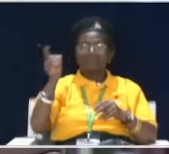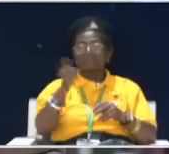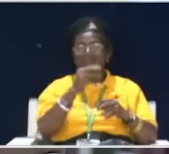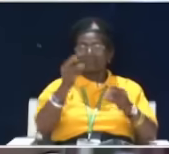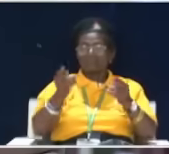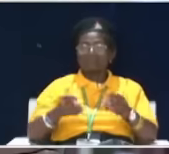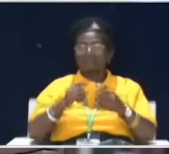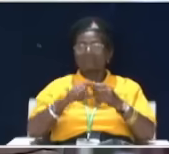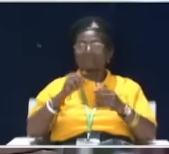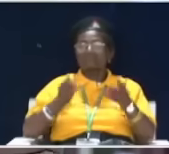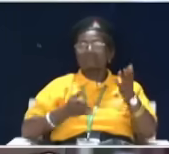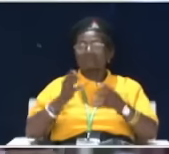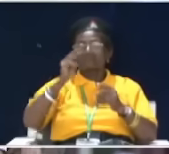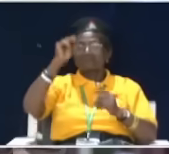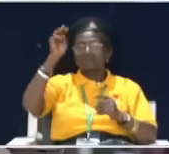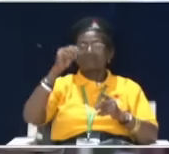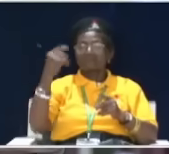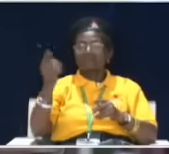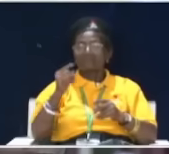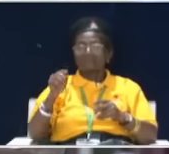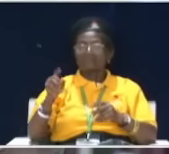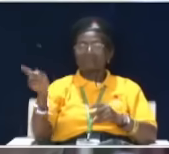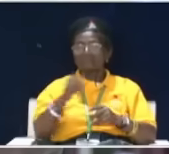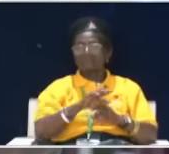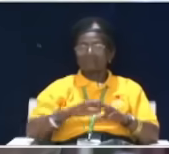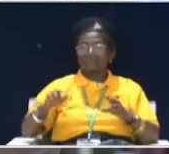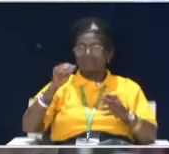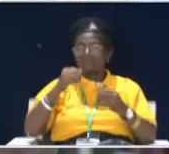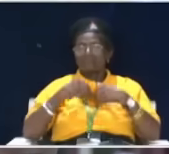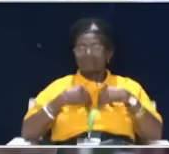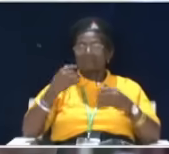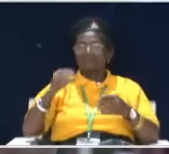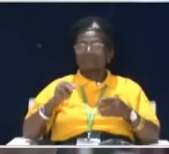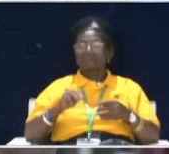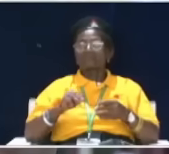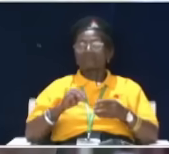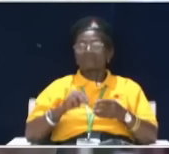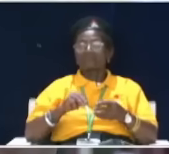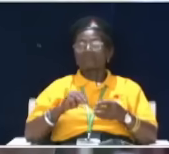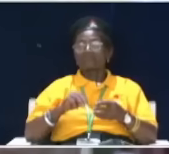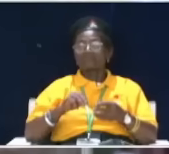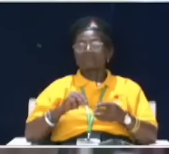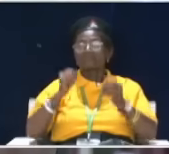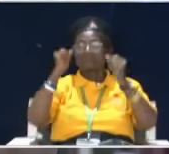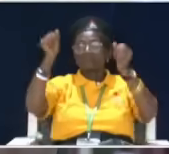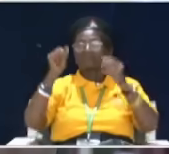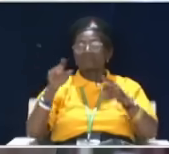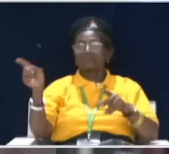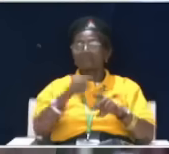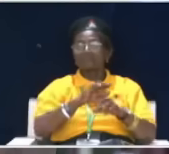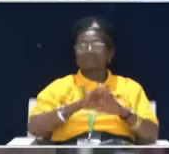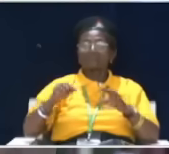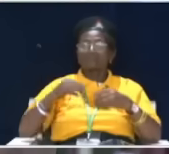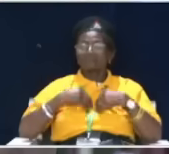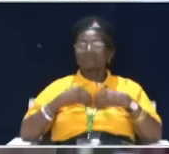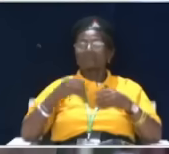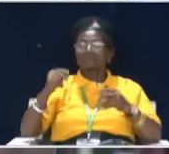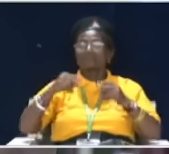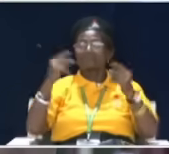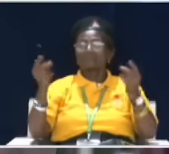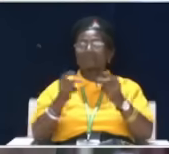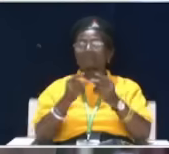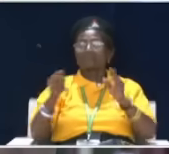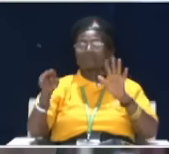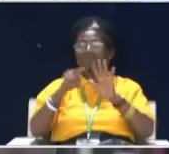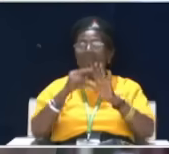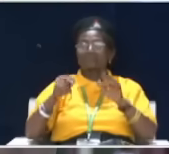mo ko fe sin. Only you don't have the means. Pe okan ni ipa lati se be ni. You don't have the position. O ri ipo lati se